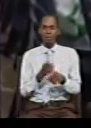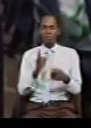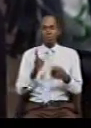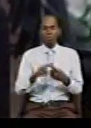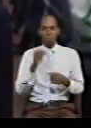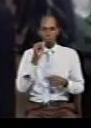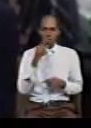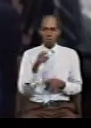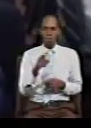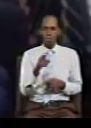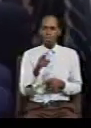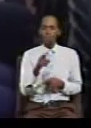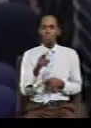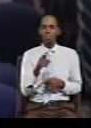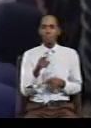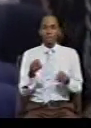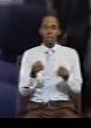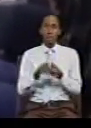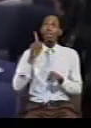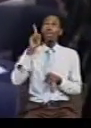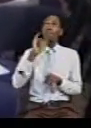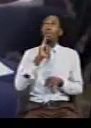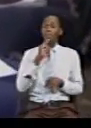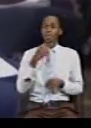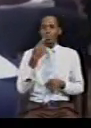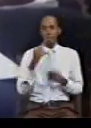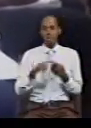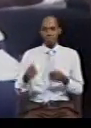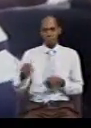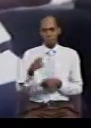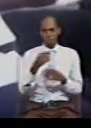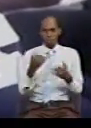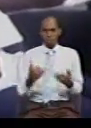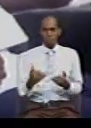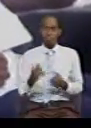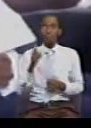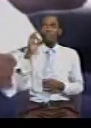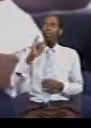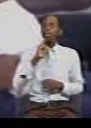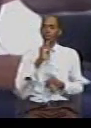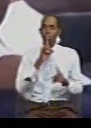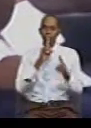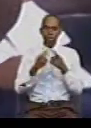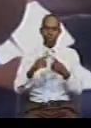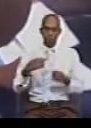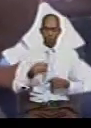her, like he's saying unto you today, he's saying unto me today,